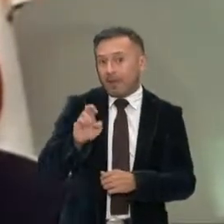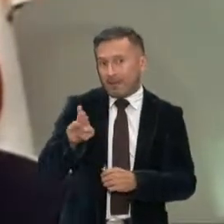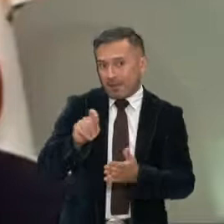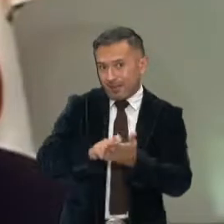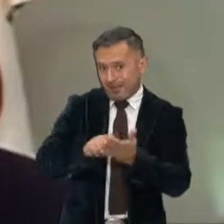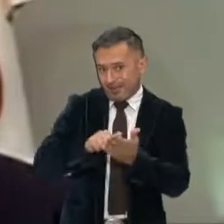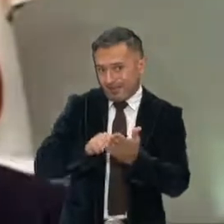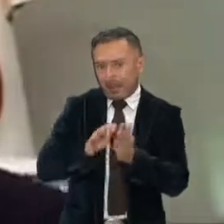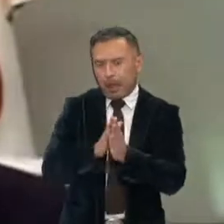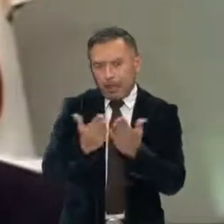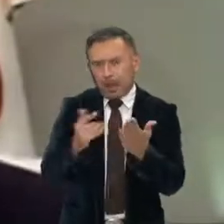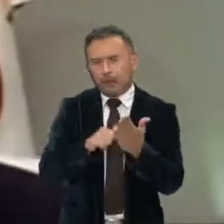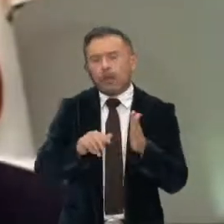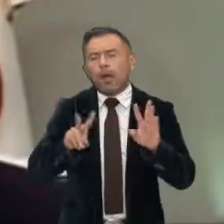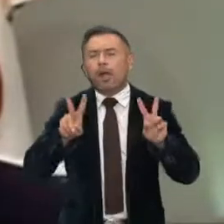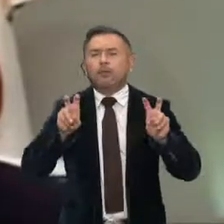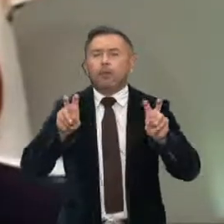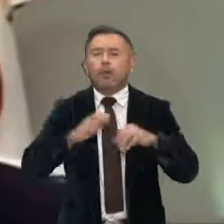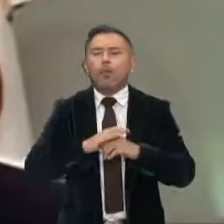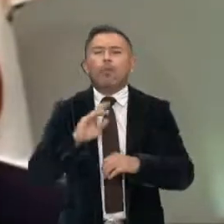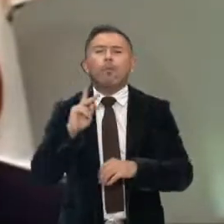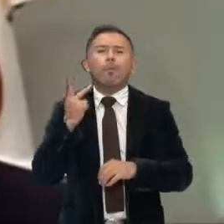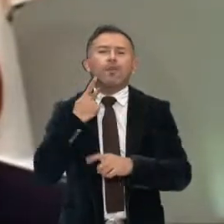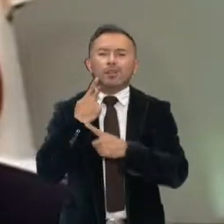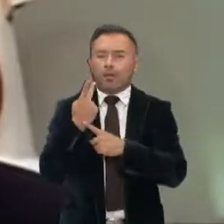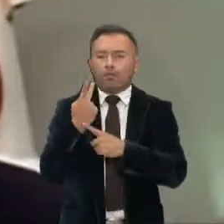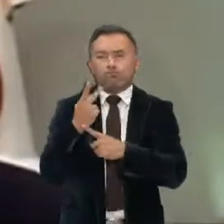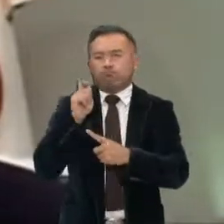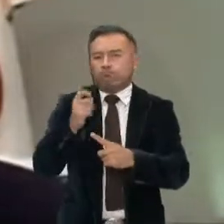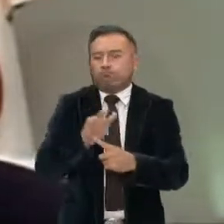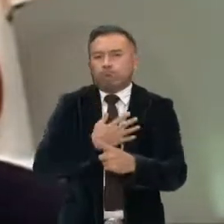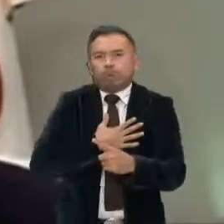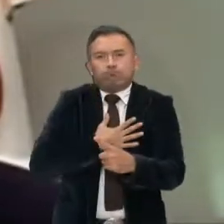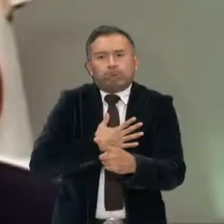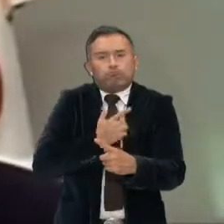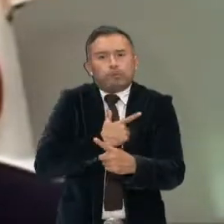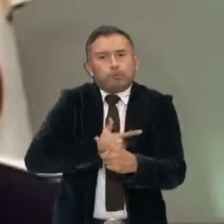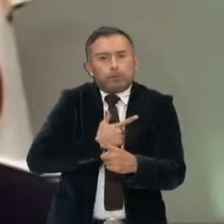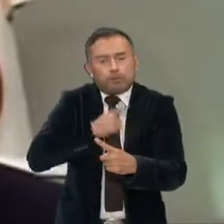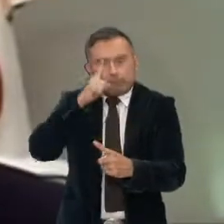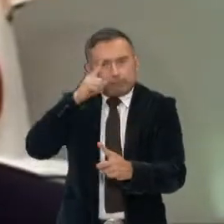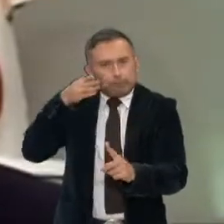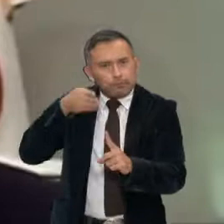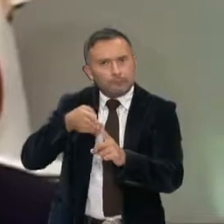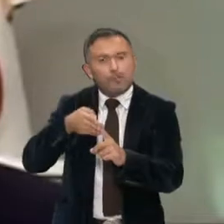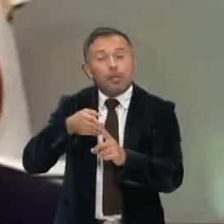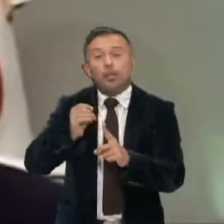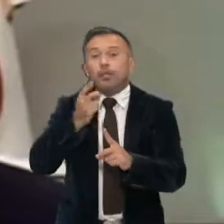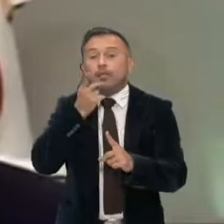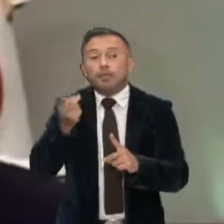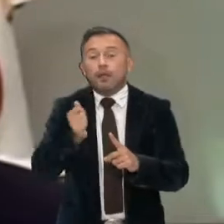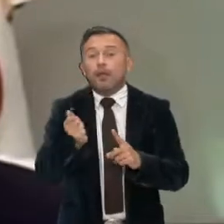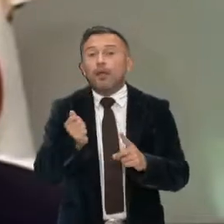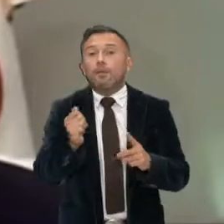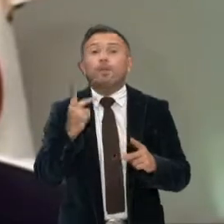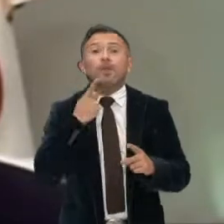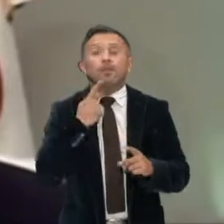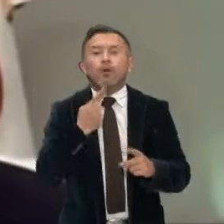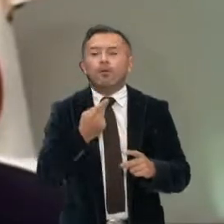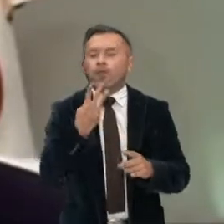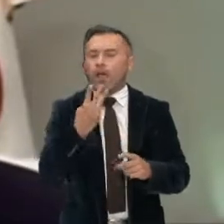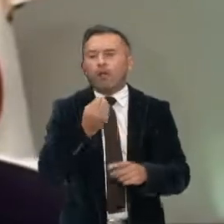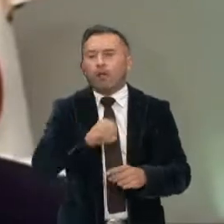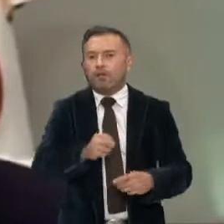Bolivia. Now, Werner said in his paper, Policy as a Vocation, that there were 3 the